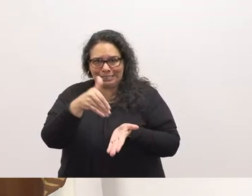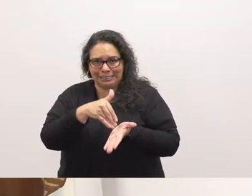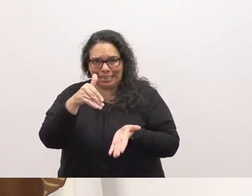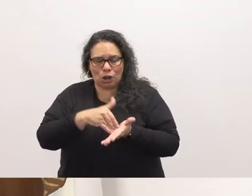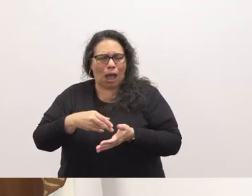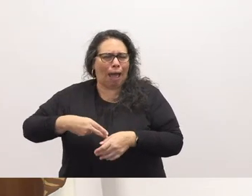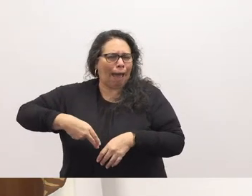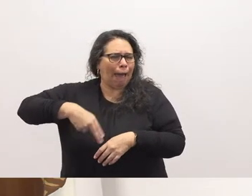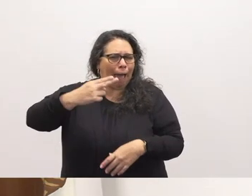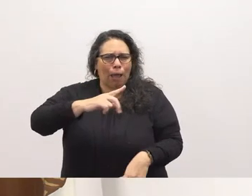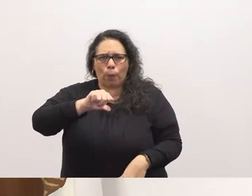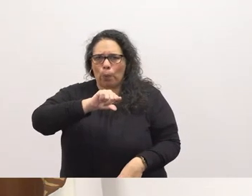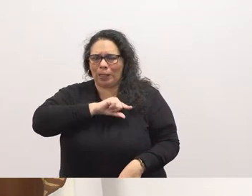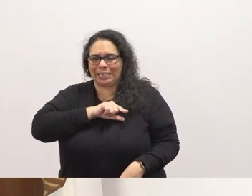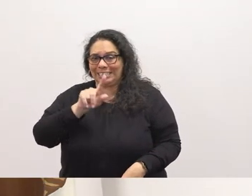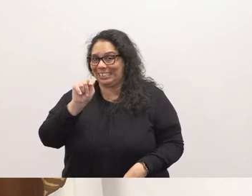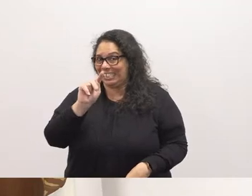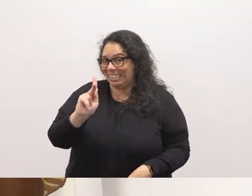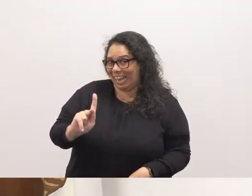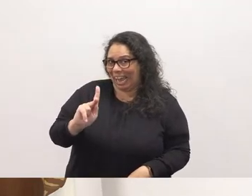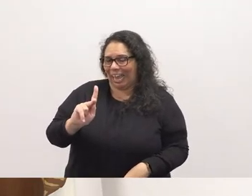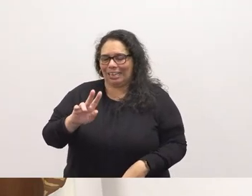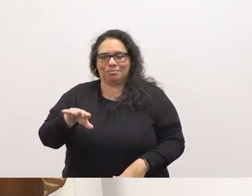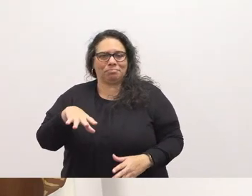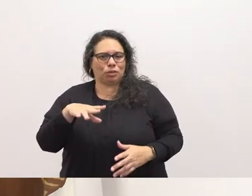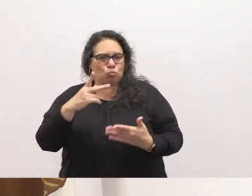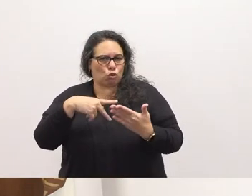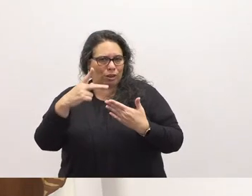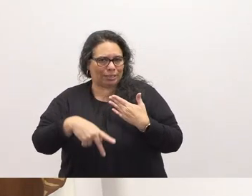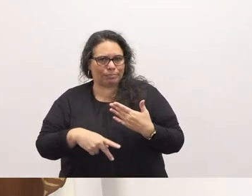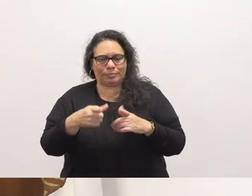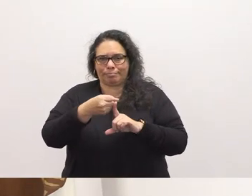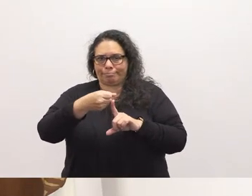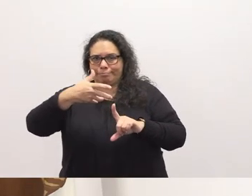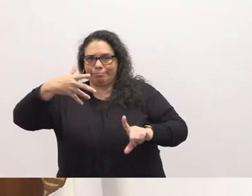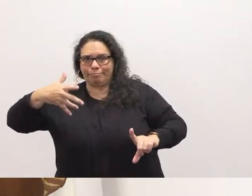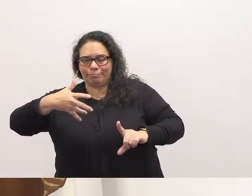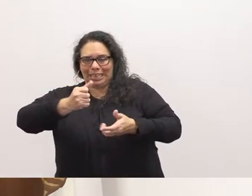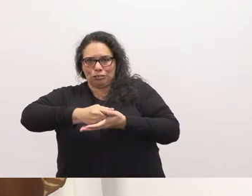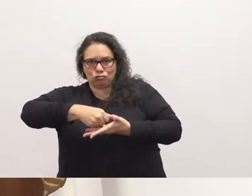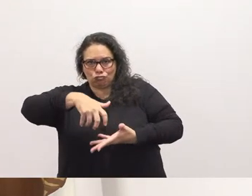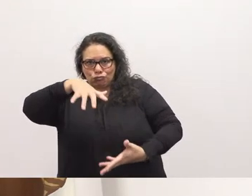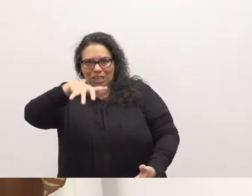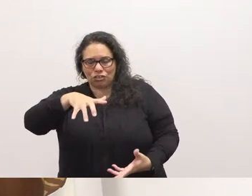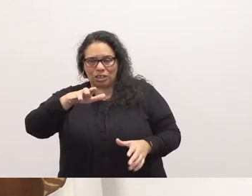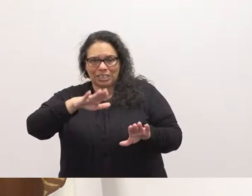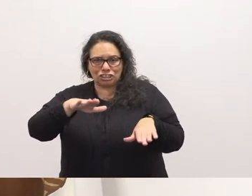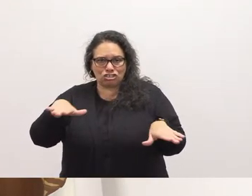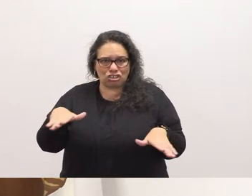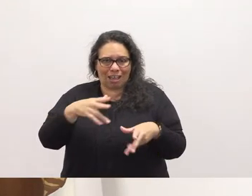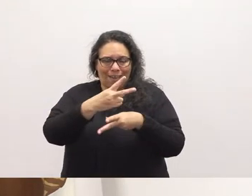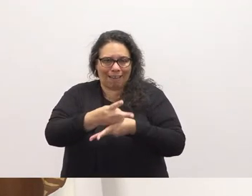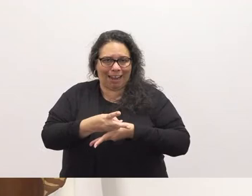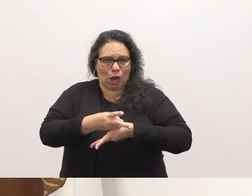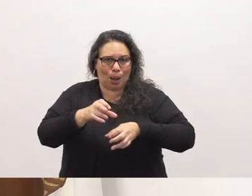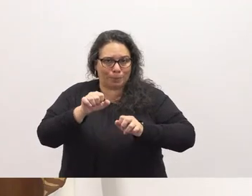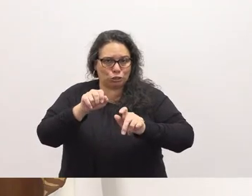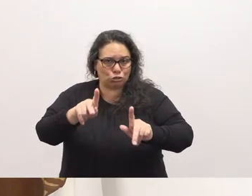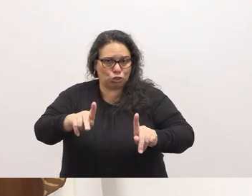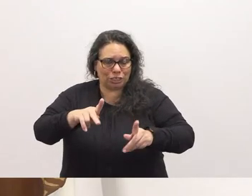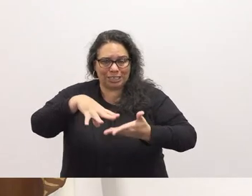kindergarten programs, as well as expanded enrichment and childcare opportunities for students and families,